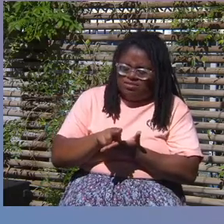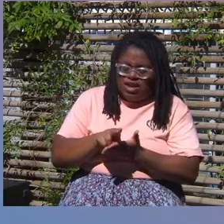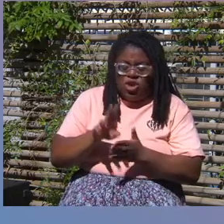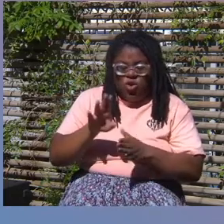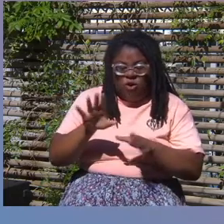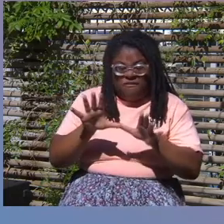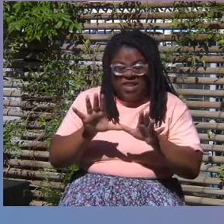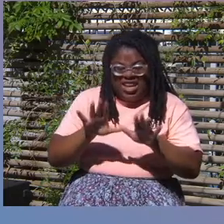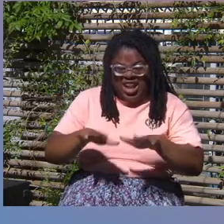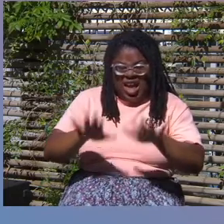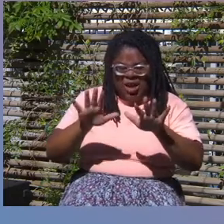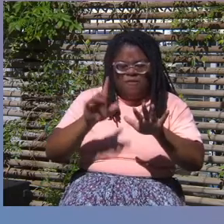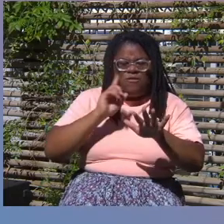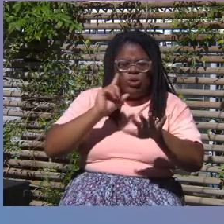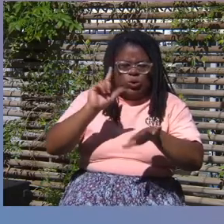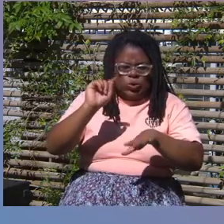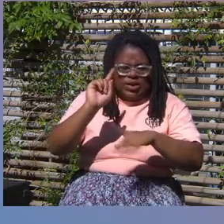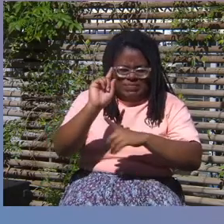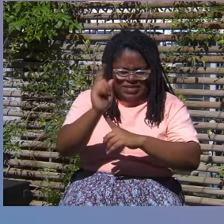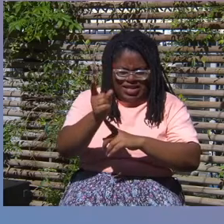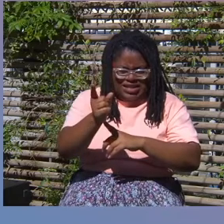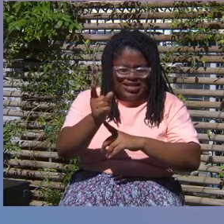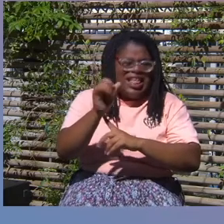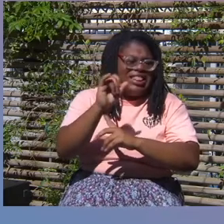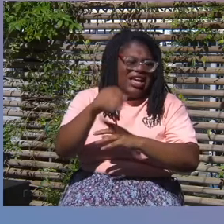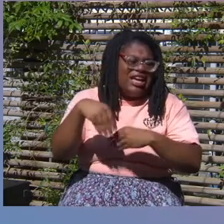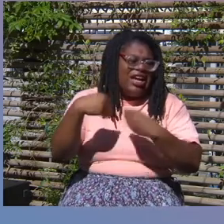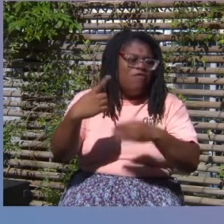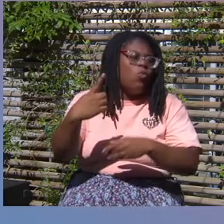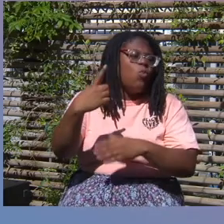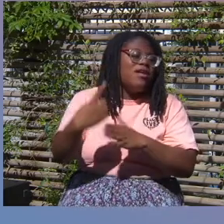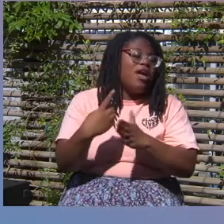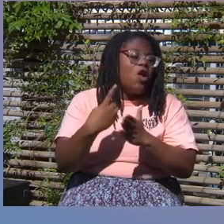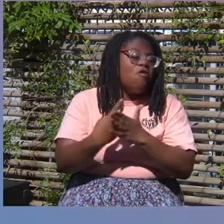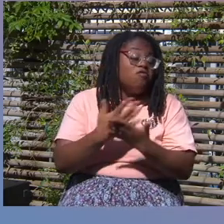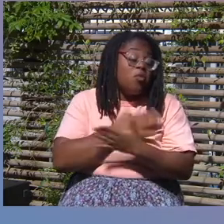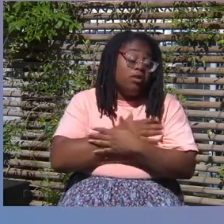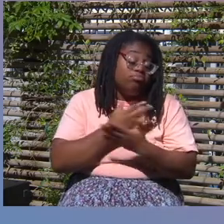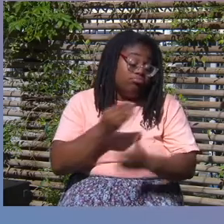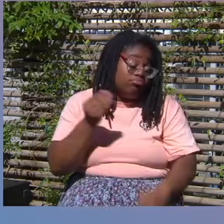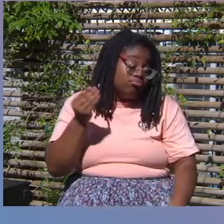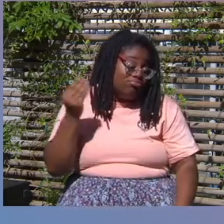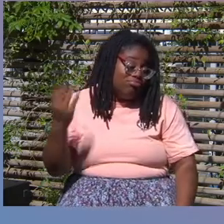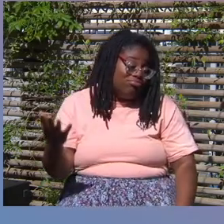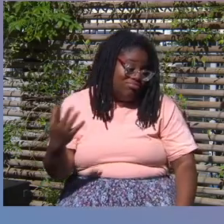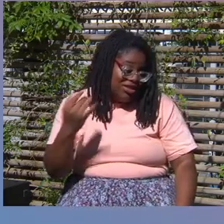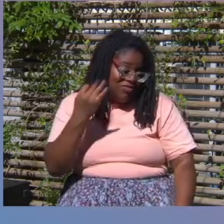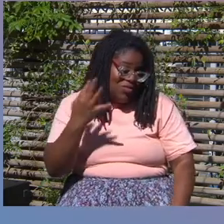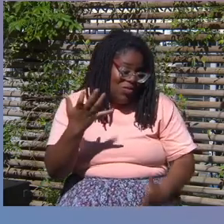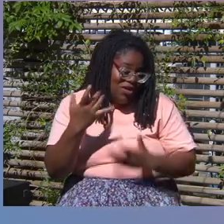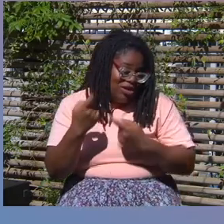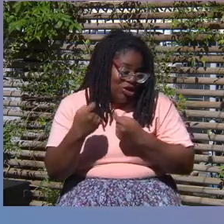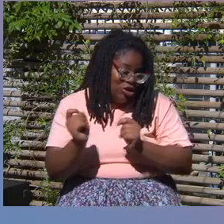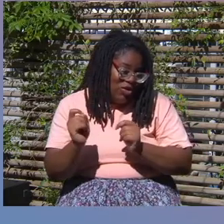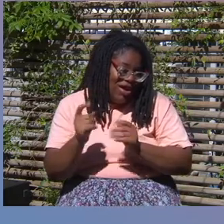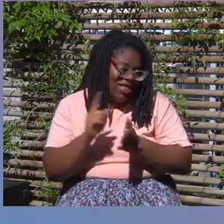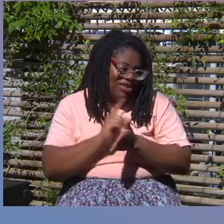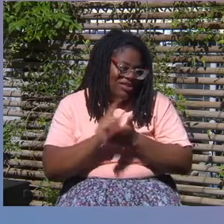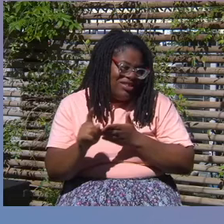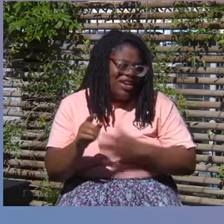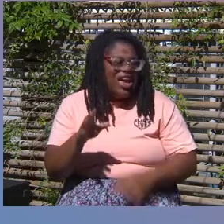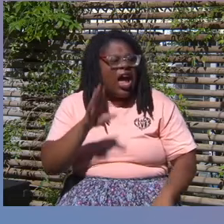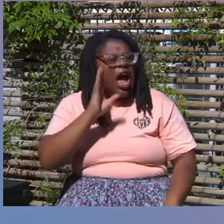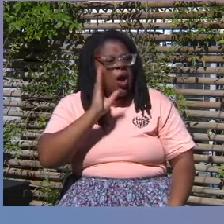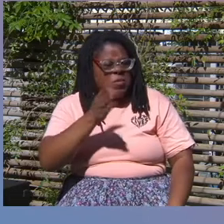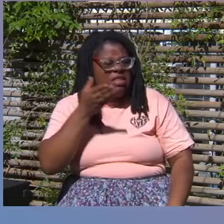feet up for 20 minutes, and that gives you an hour of rest. So I'm just saying, if you want to try that this week. Yeah, I'm going to try it. I would be